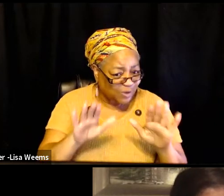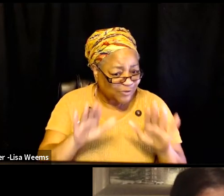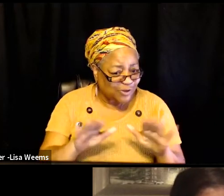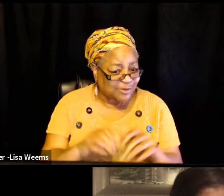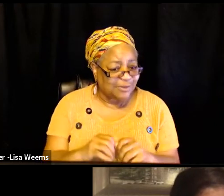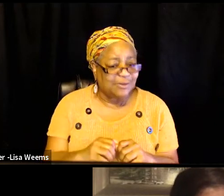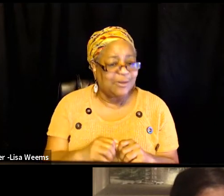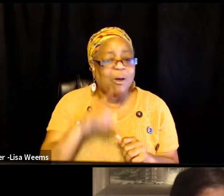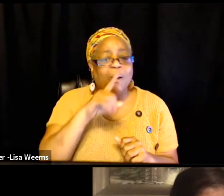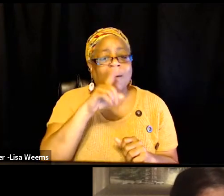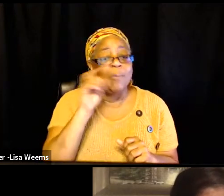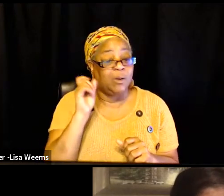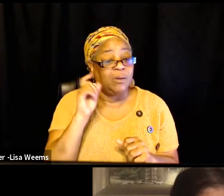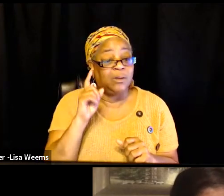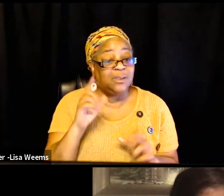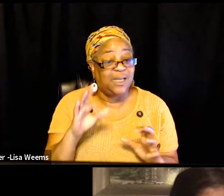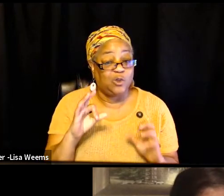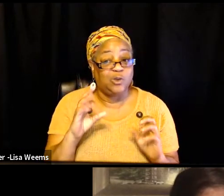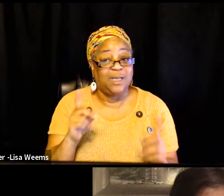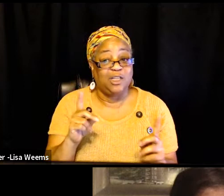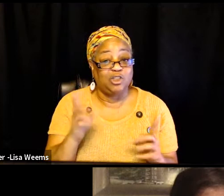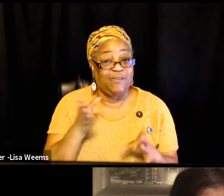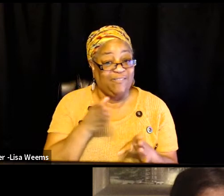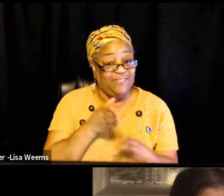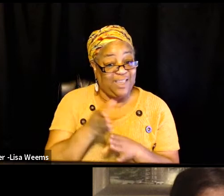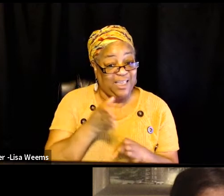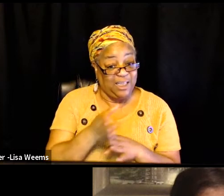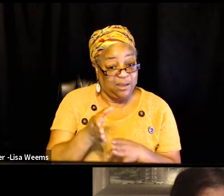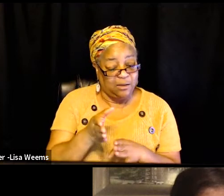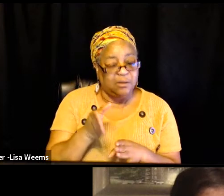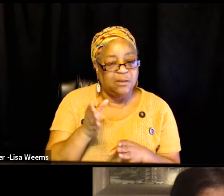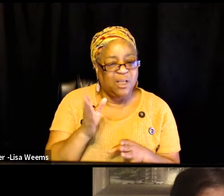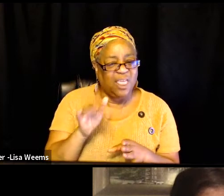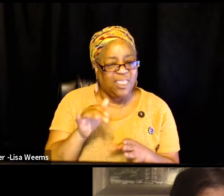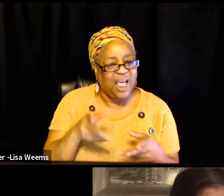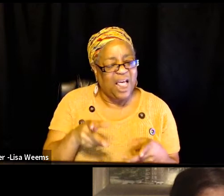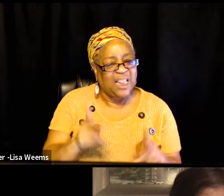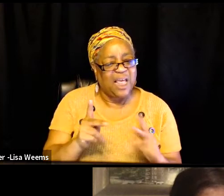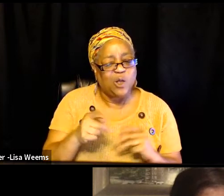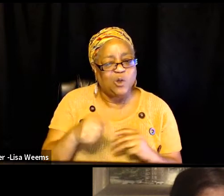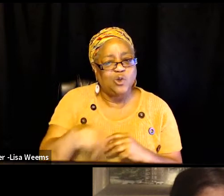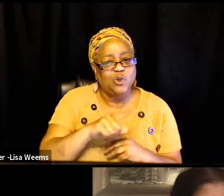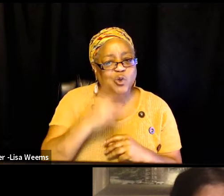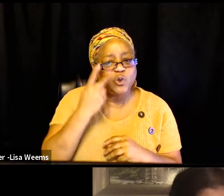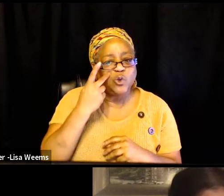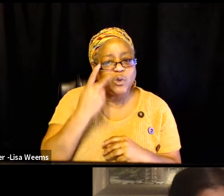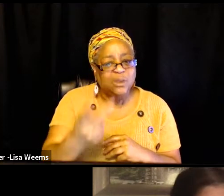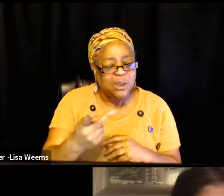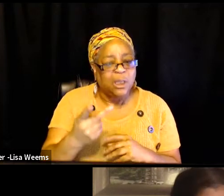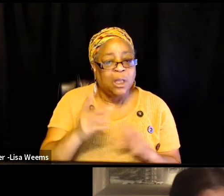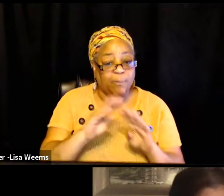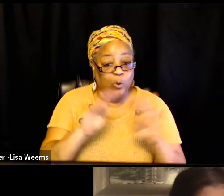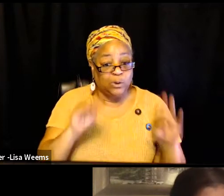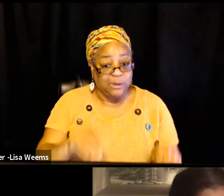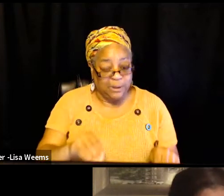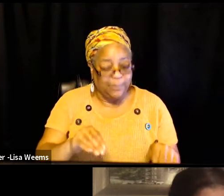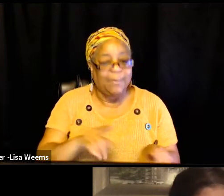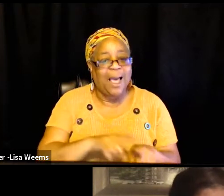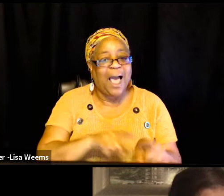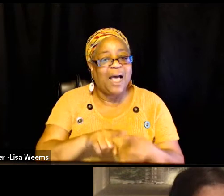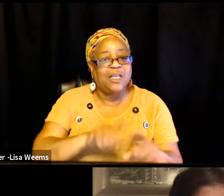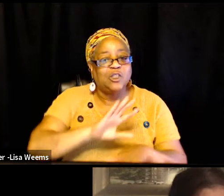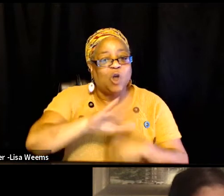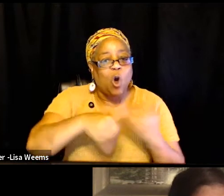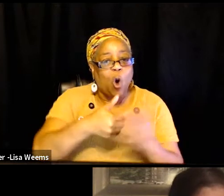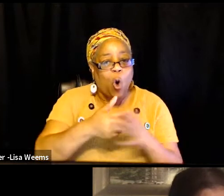the education field is a field that allows you to see the museum as a comprehensive whole, not mm-hmm. not just a place